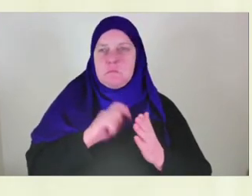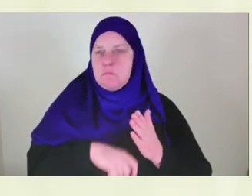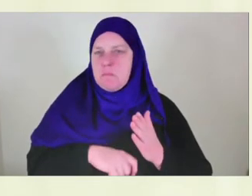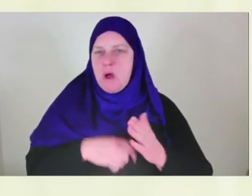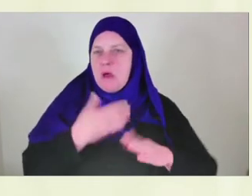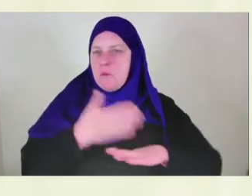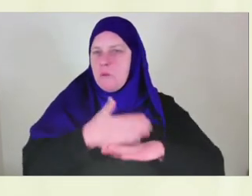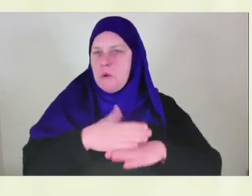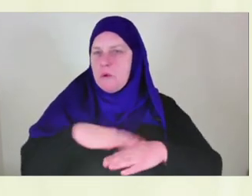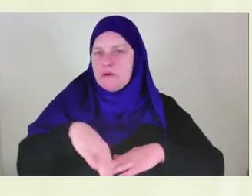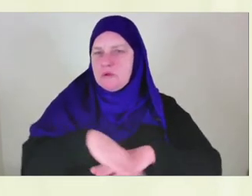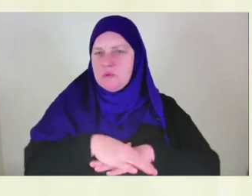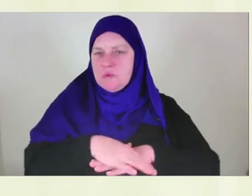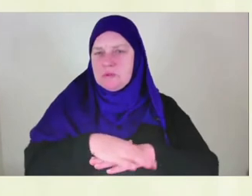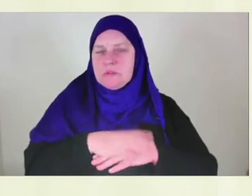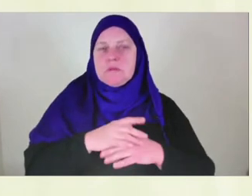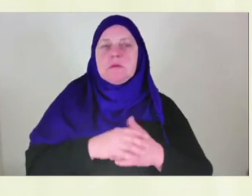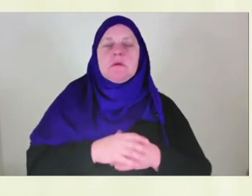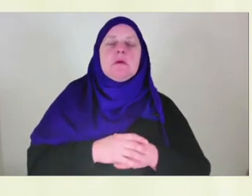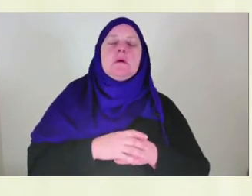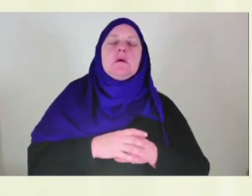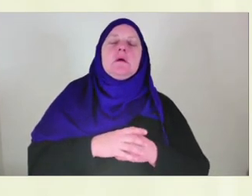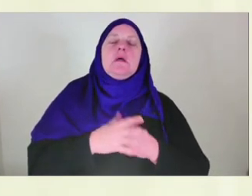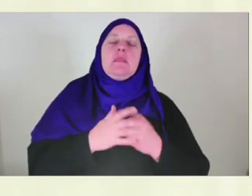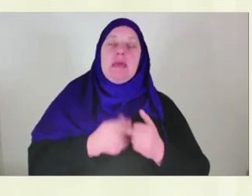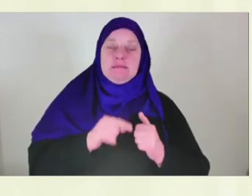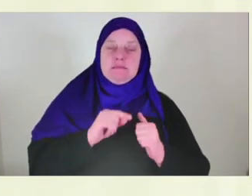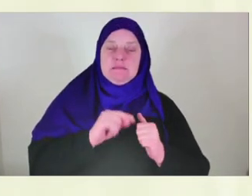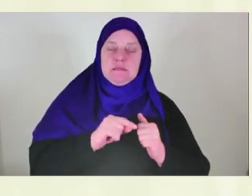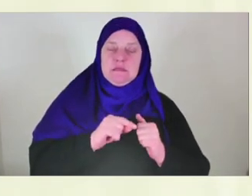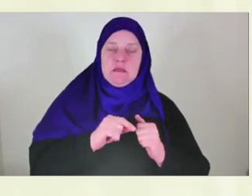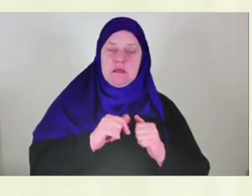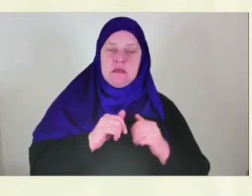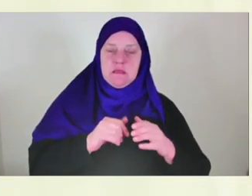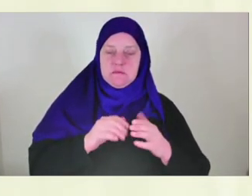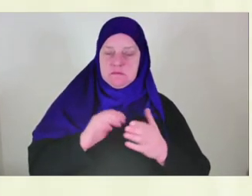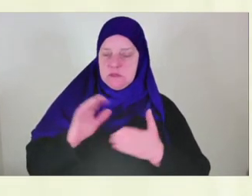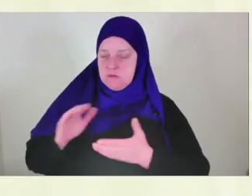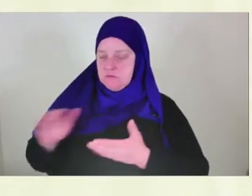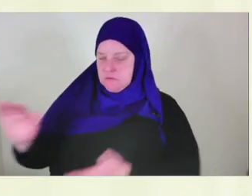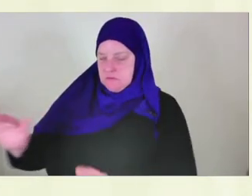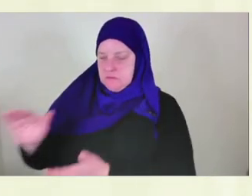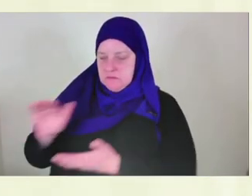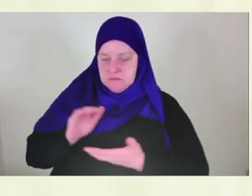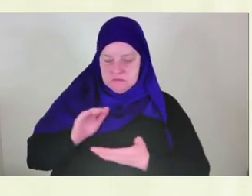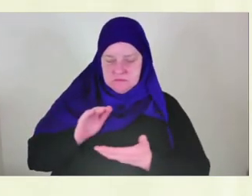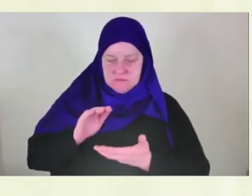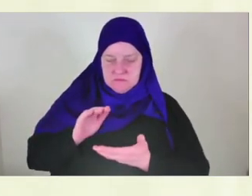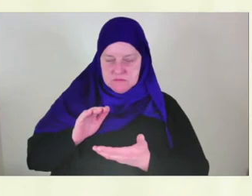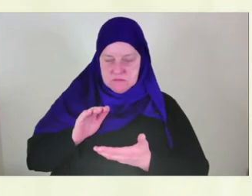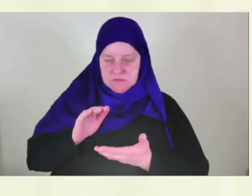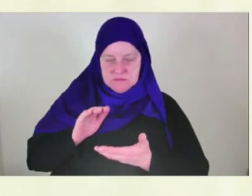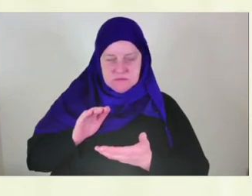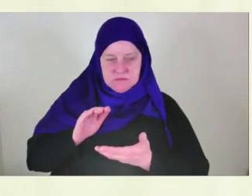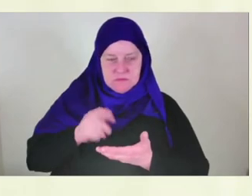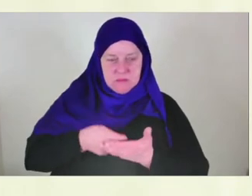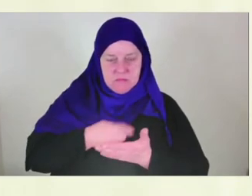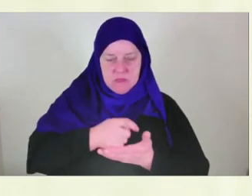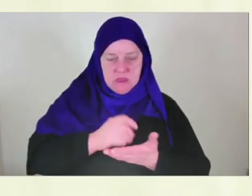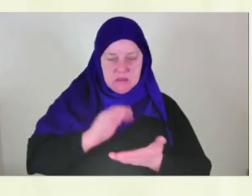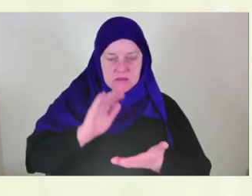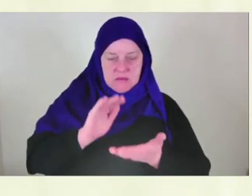up an account that takes $100 every week. Now this account is like an offset